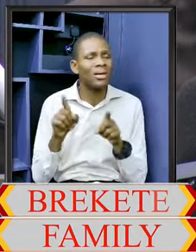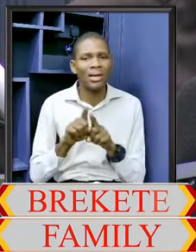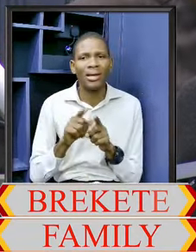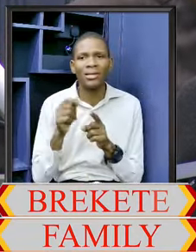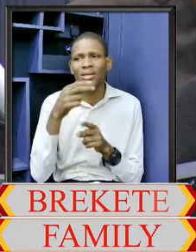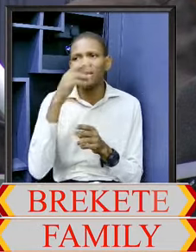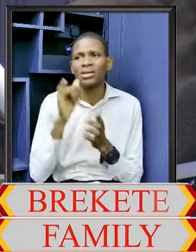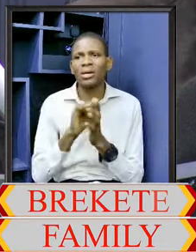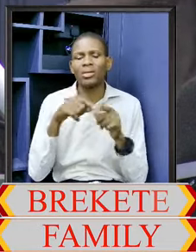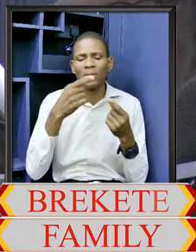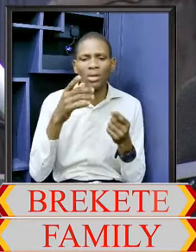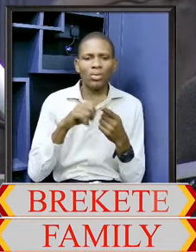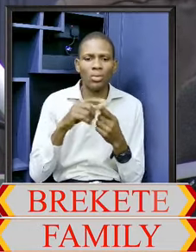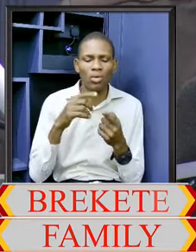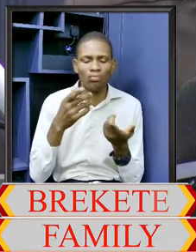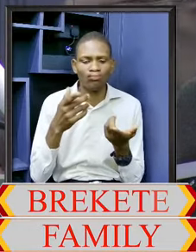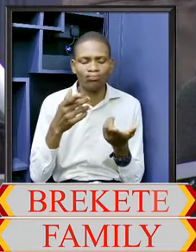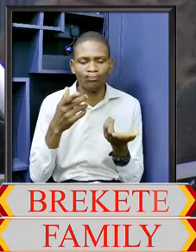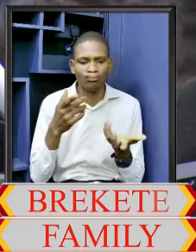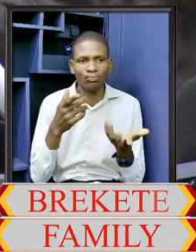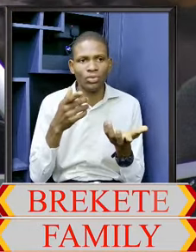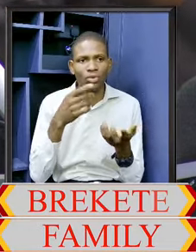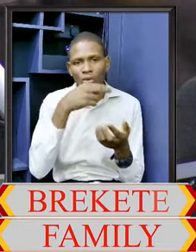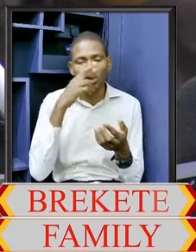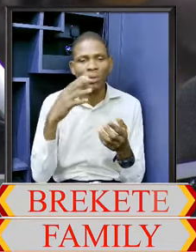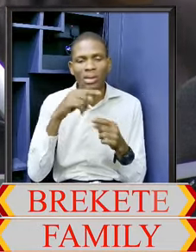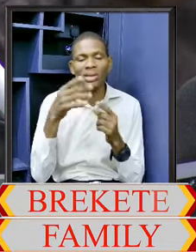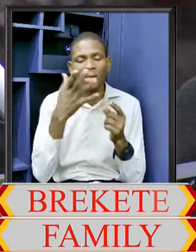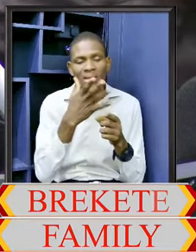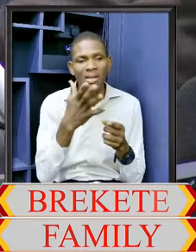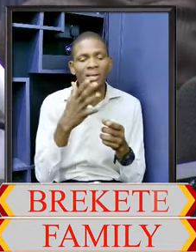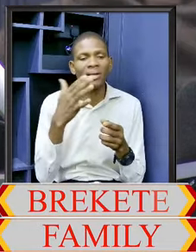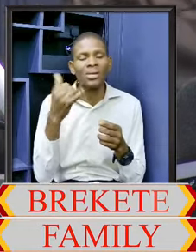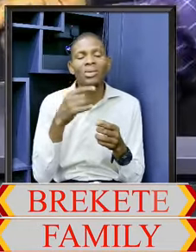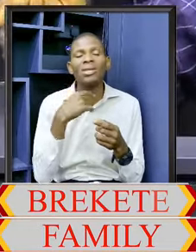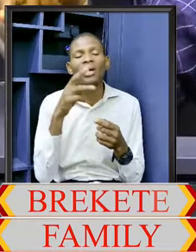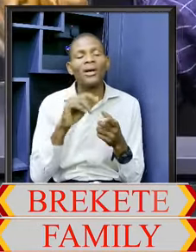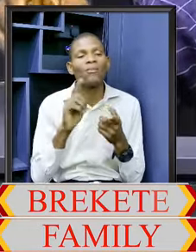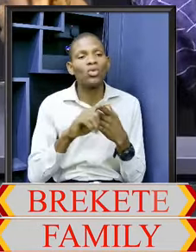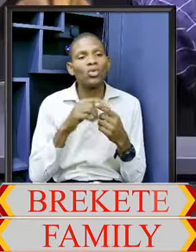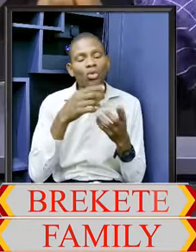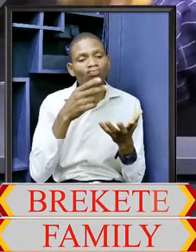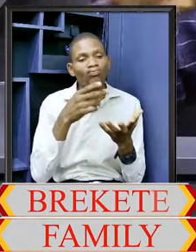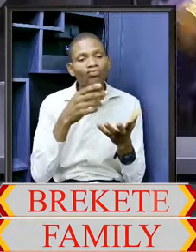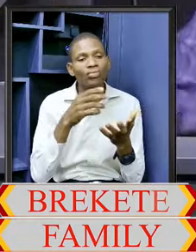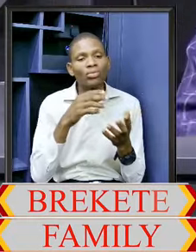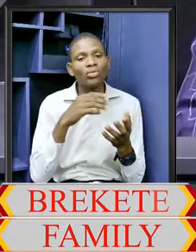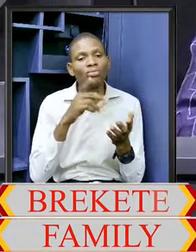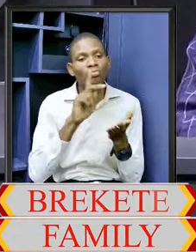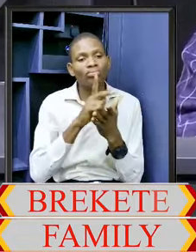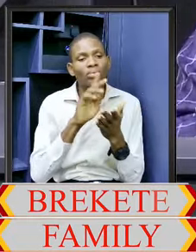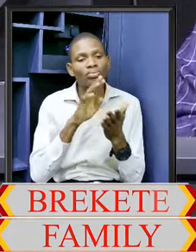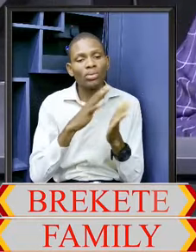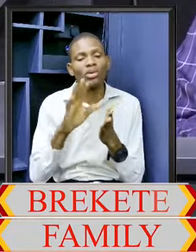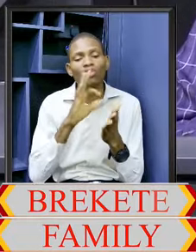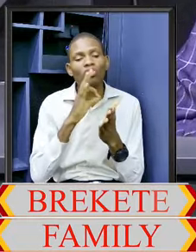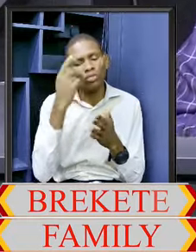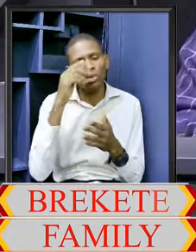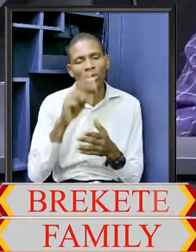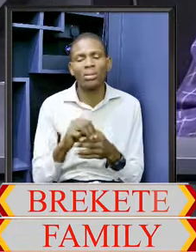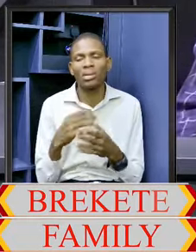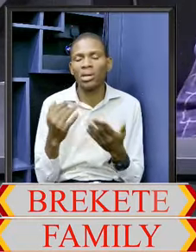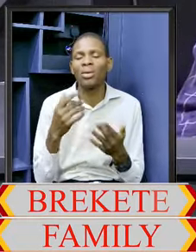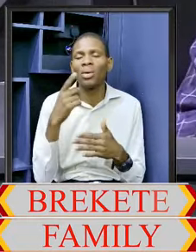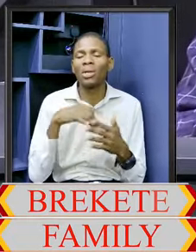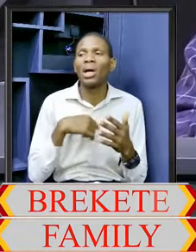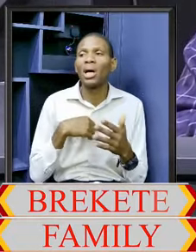people's house. When they get there, they order them to cook food for them. That there no is not different now. So what I'm saying now is that,